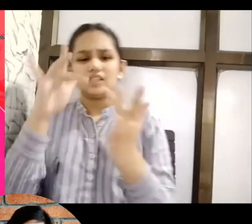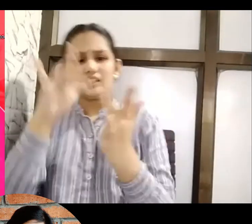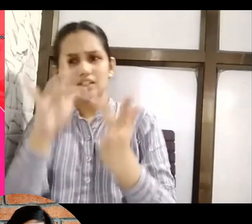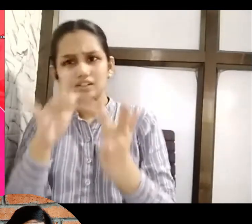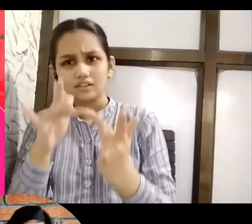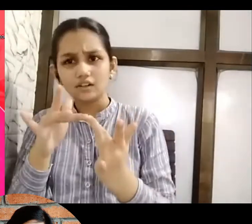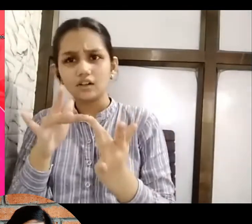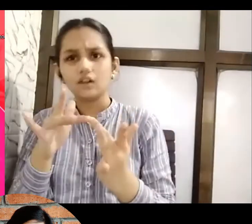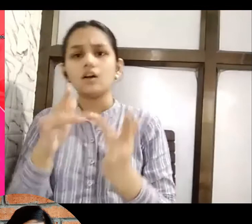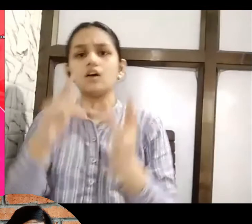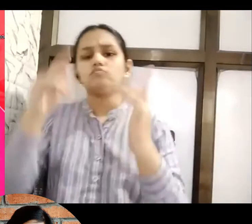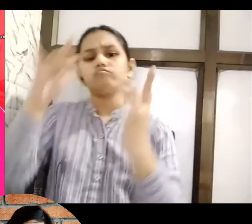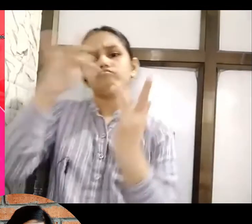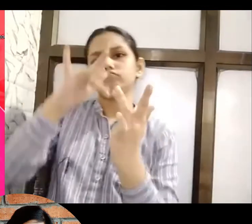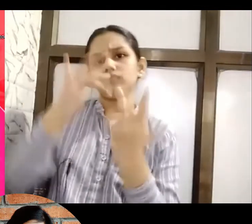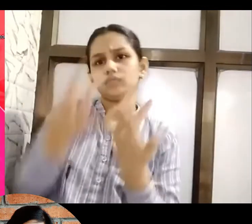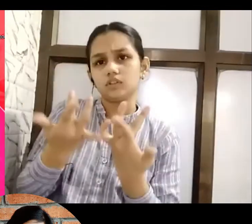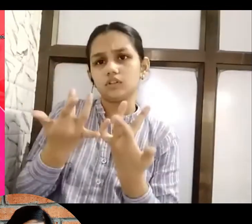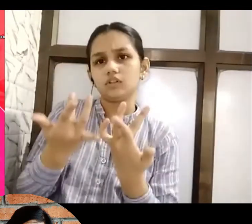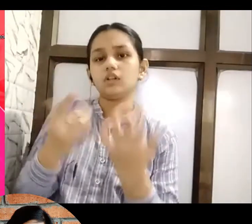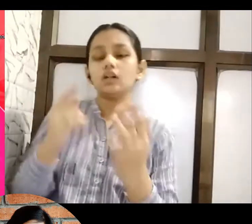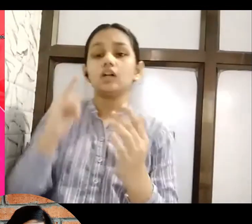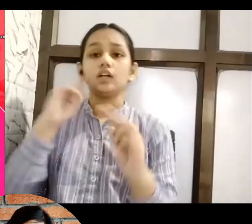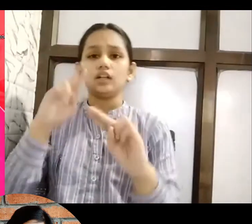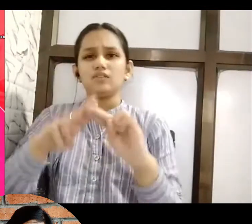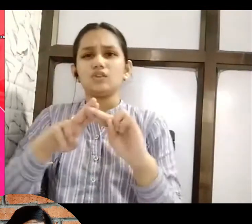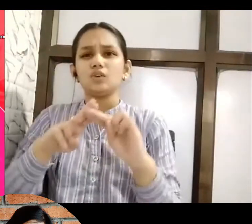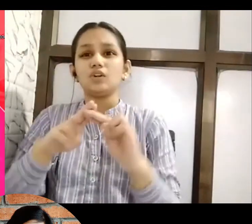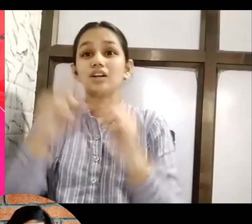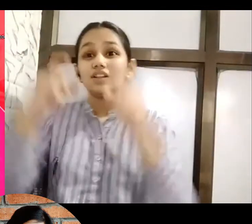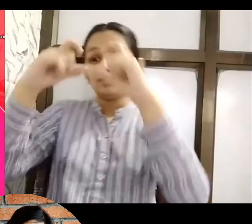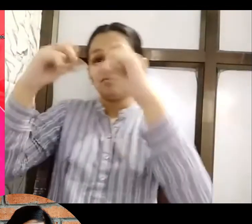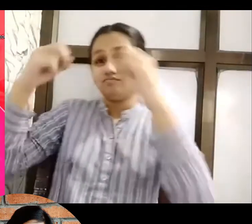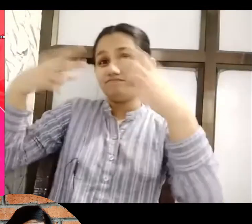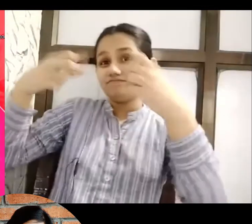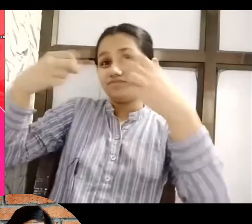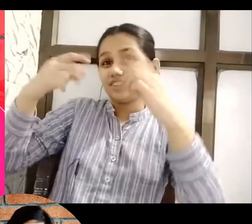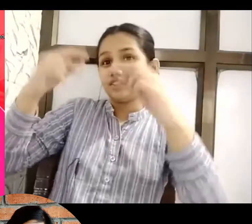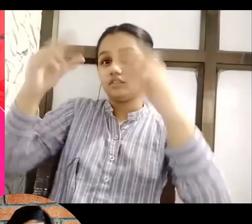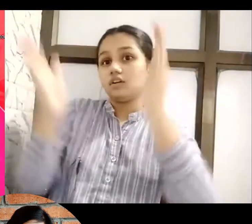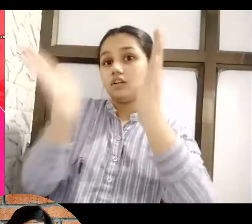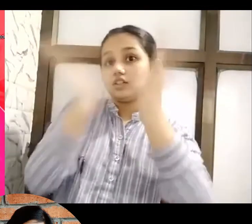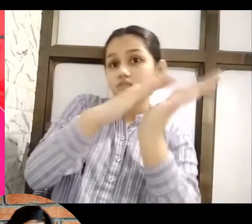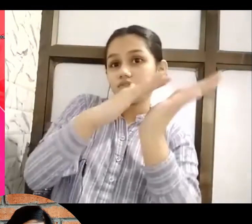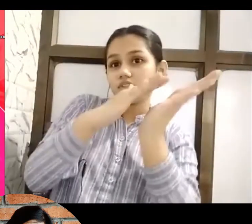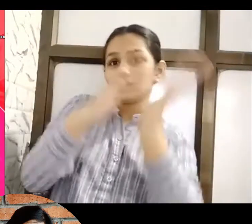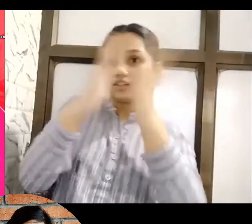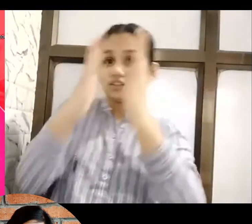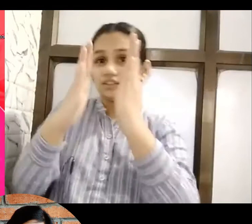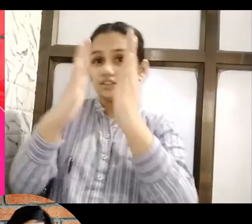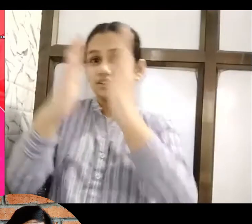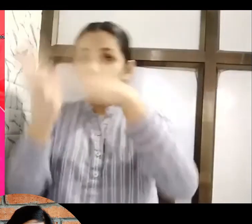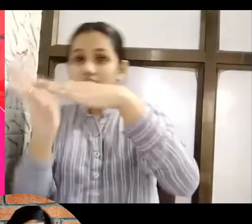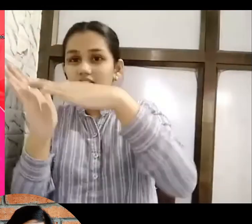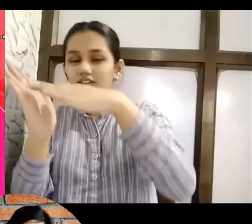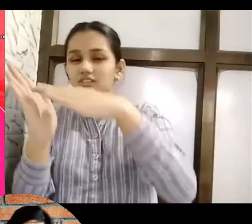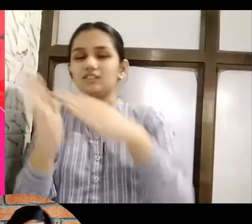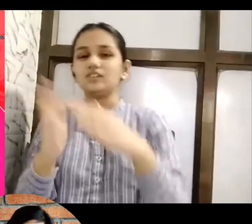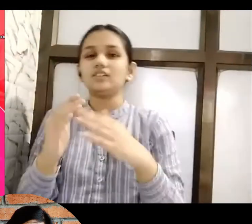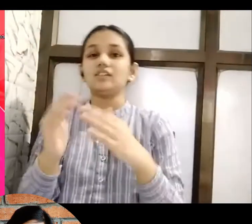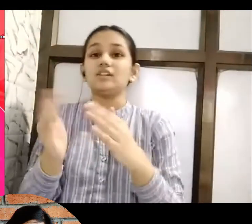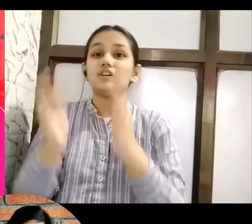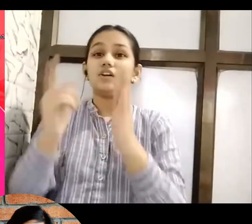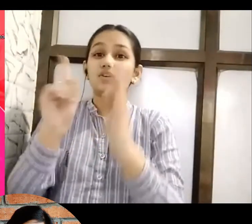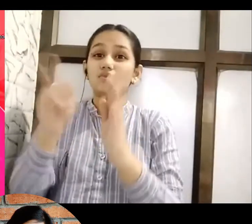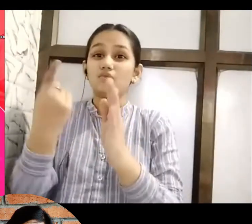give me center. Yeah, as you can see, center of the blue frame. If I do right, it